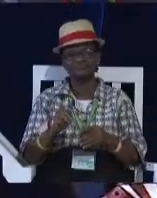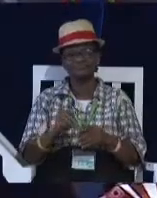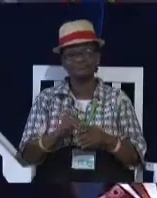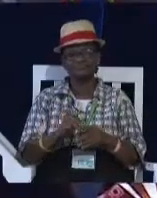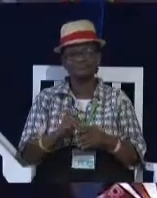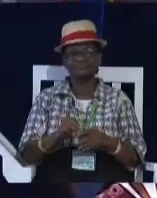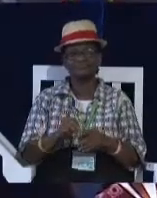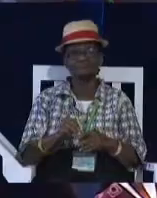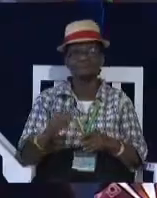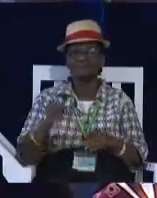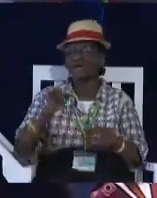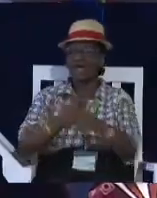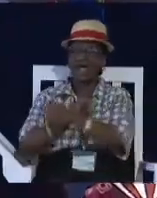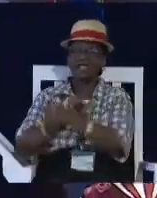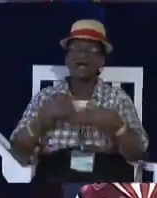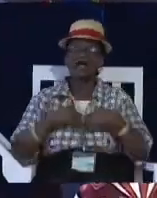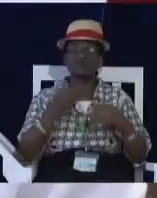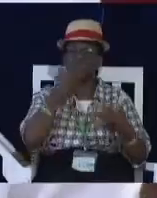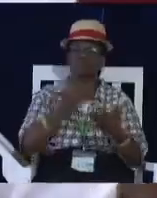I have good news for you.